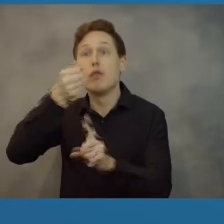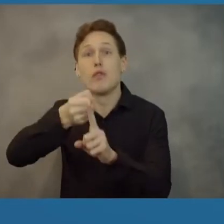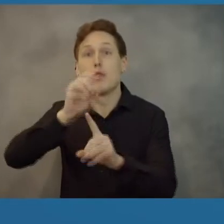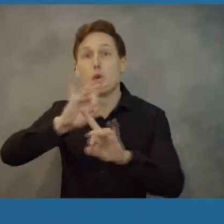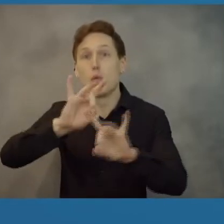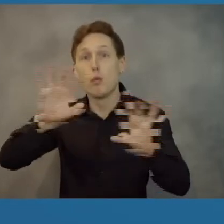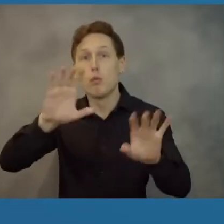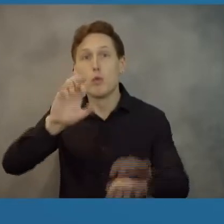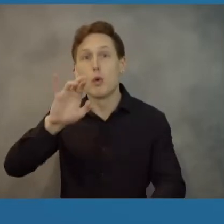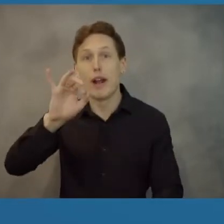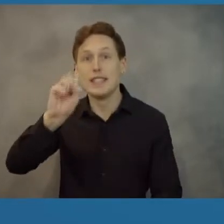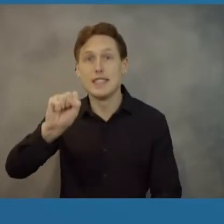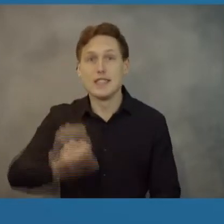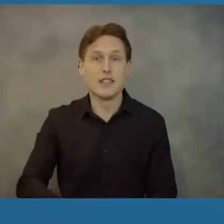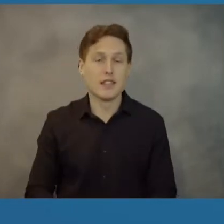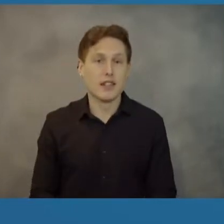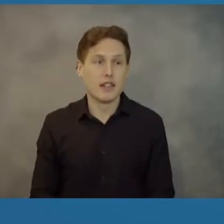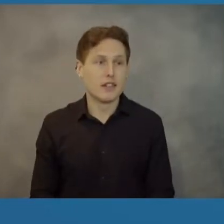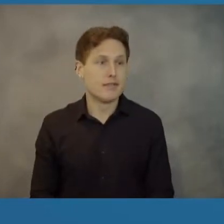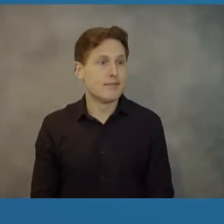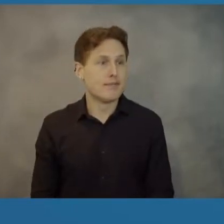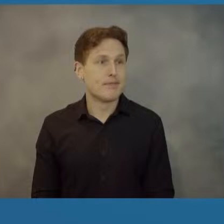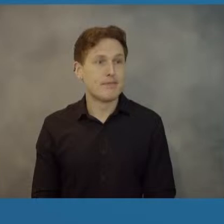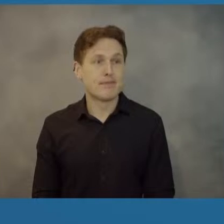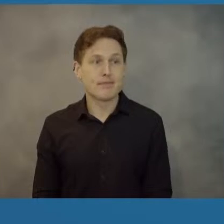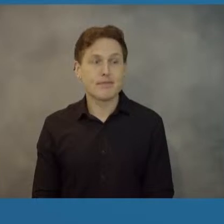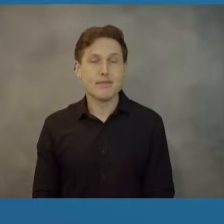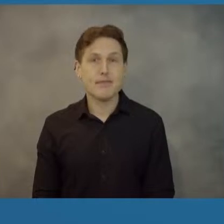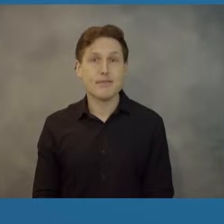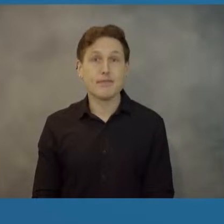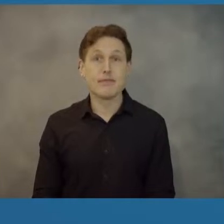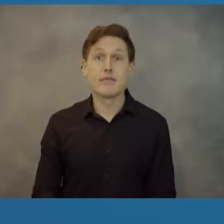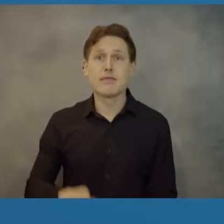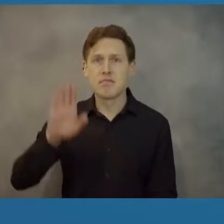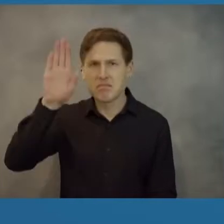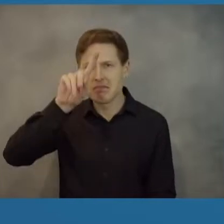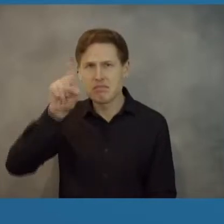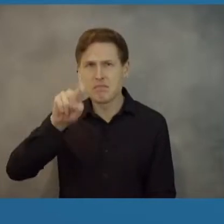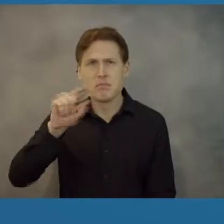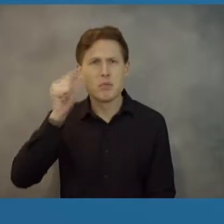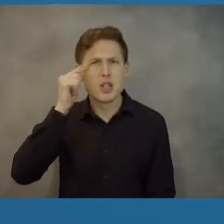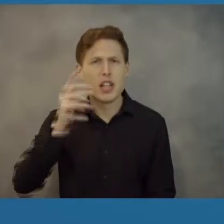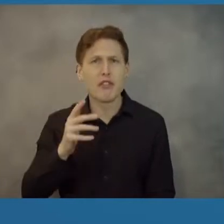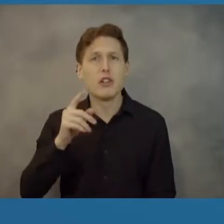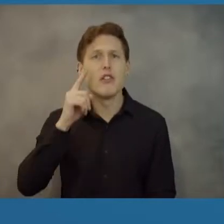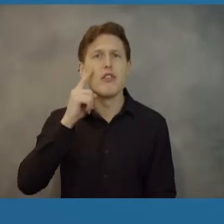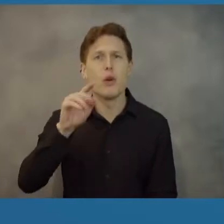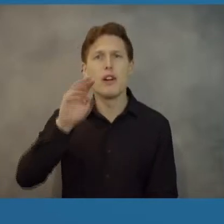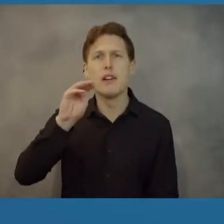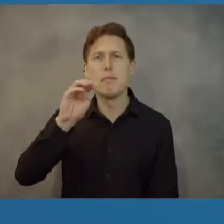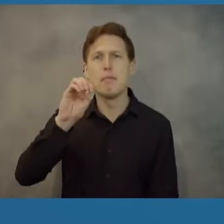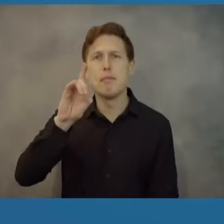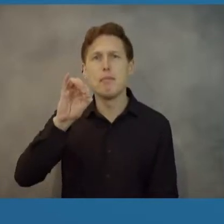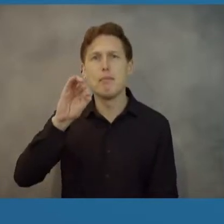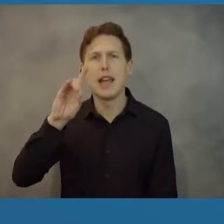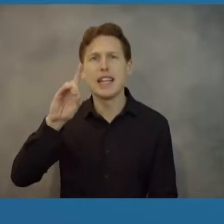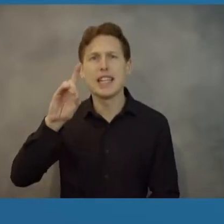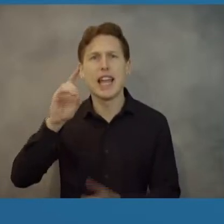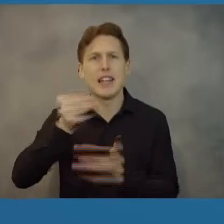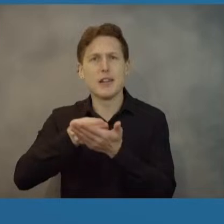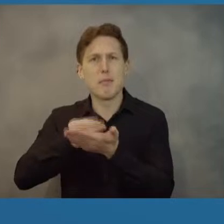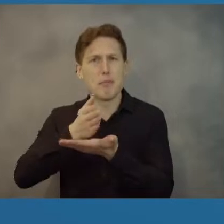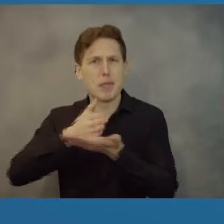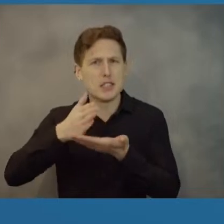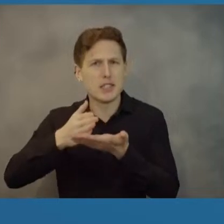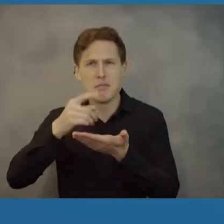magnitude. All right, Caitlin, Marie, and then we gotta go. Governor, in terms of the Medicaid budget, could you walk me through where you landed on that